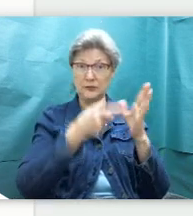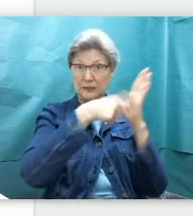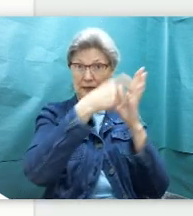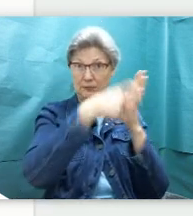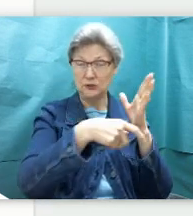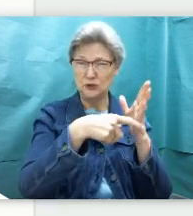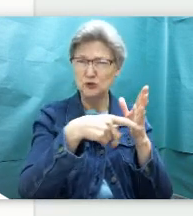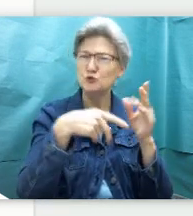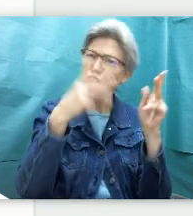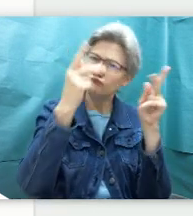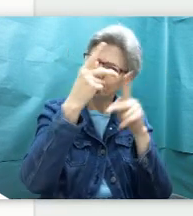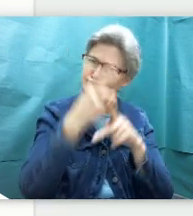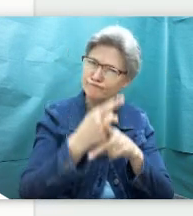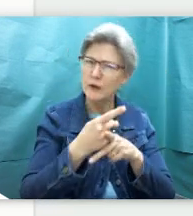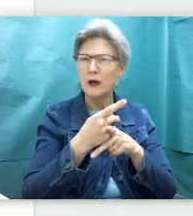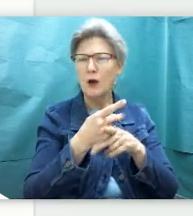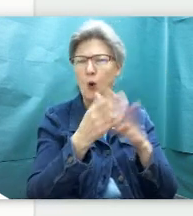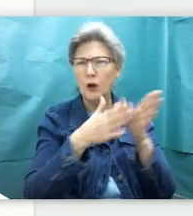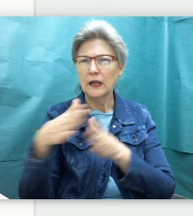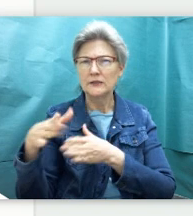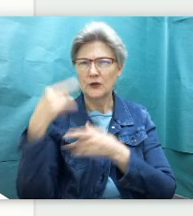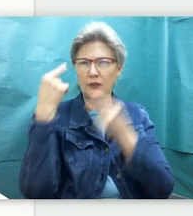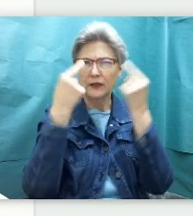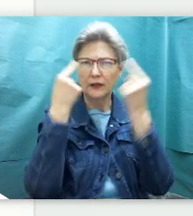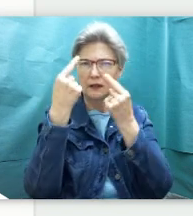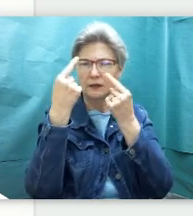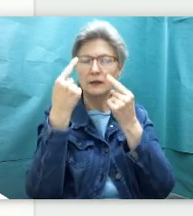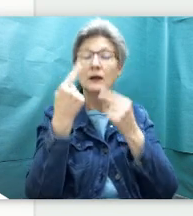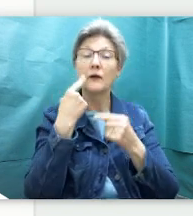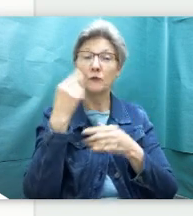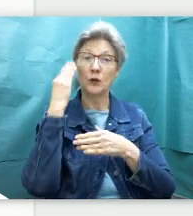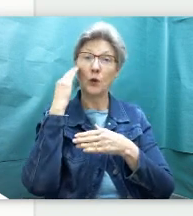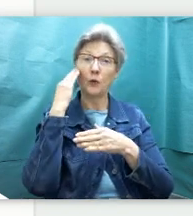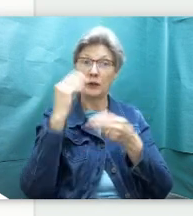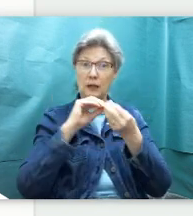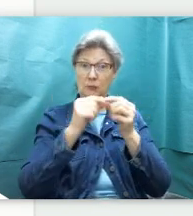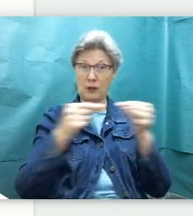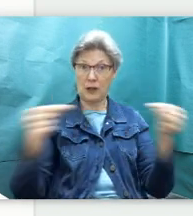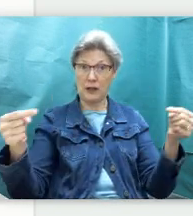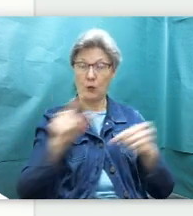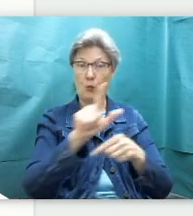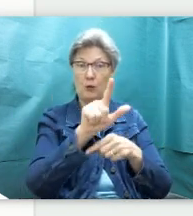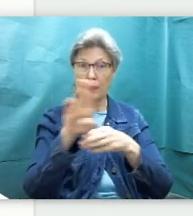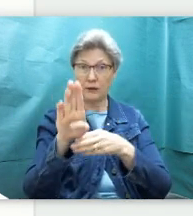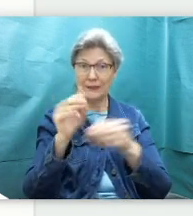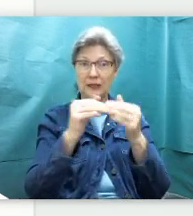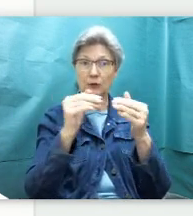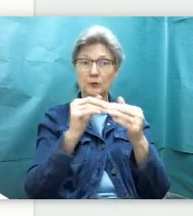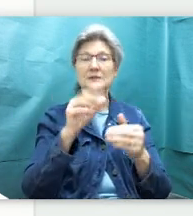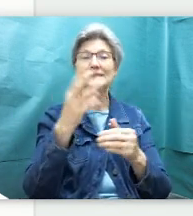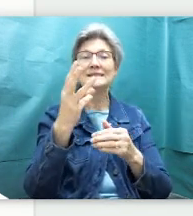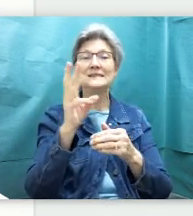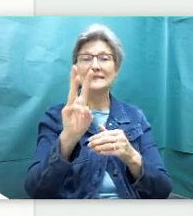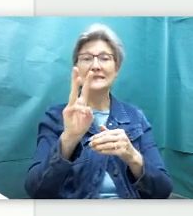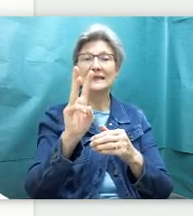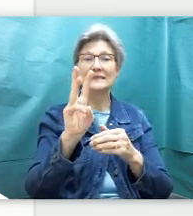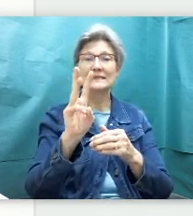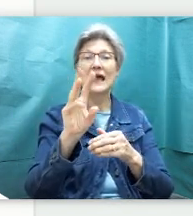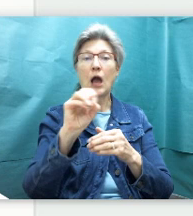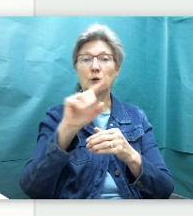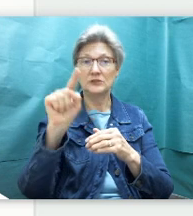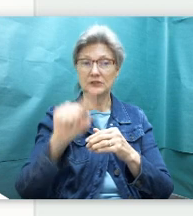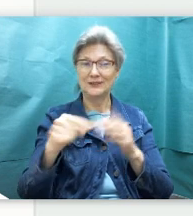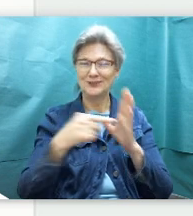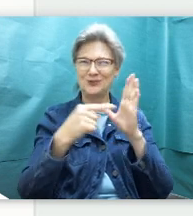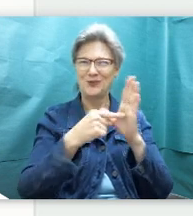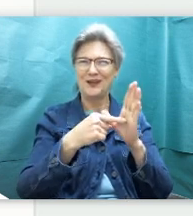here. So if we know the number, we know from our number line that 1 pound equals 6 ounces. Let's show that in